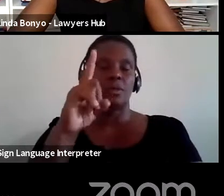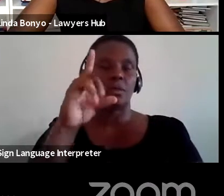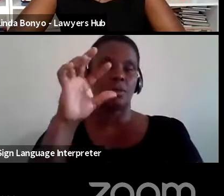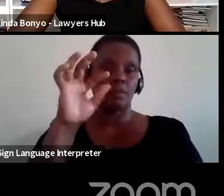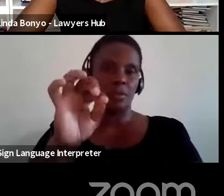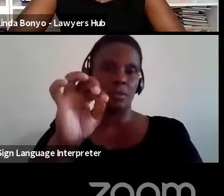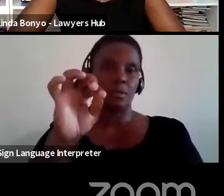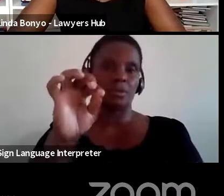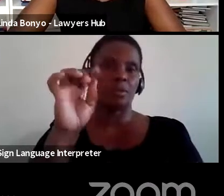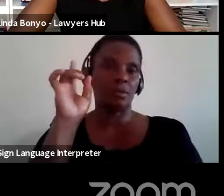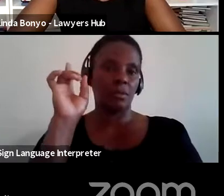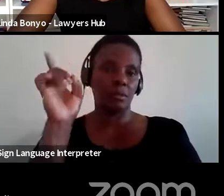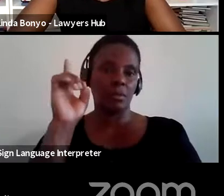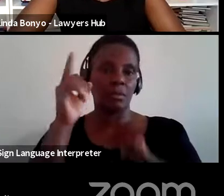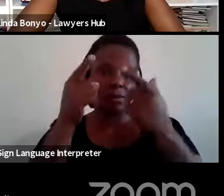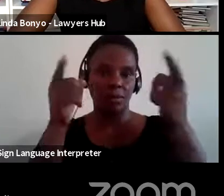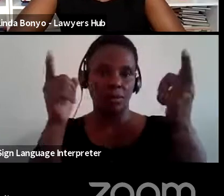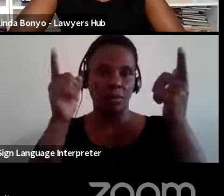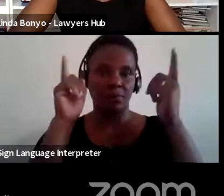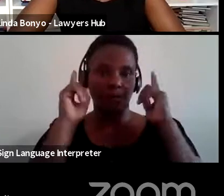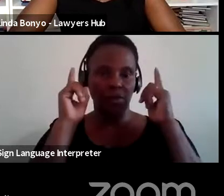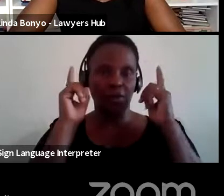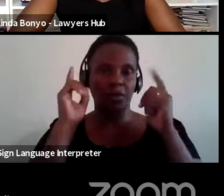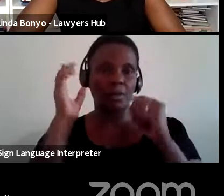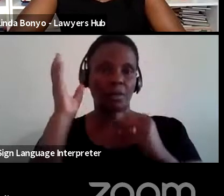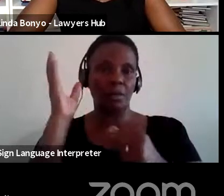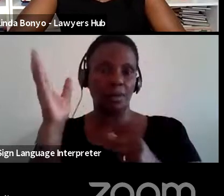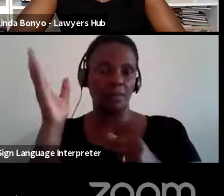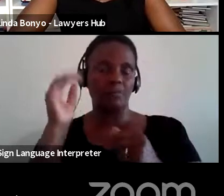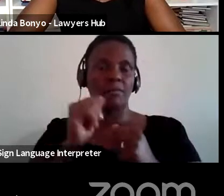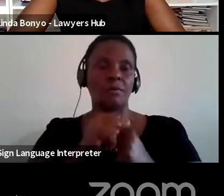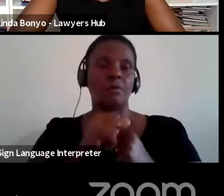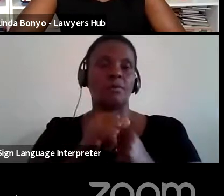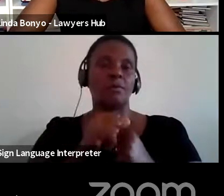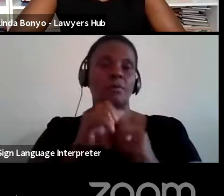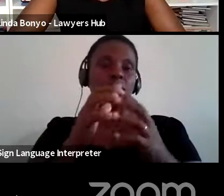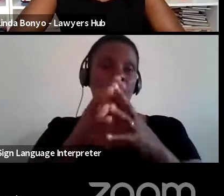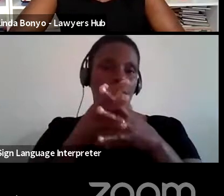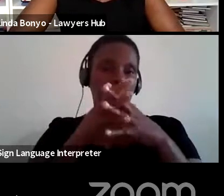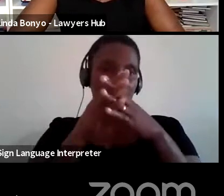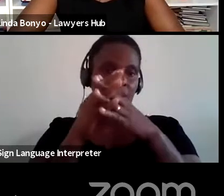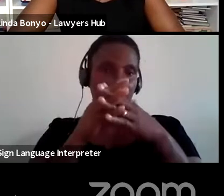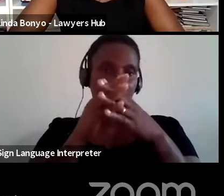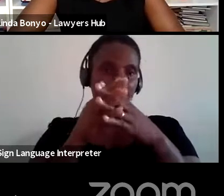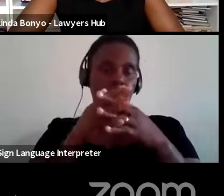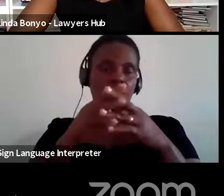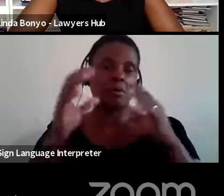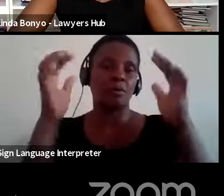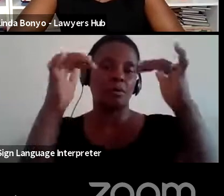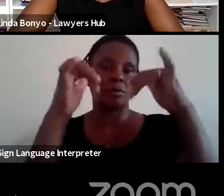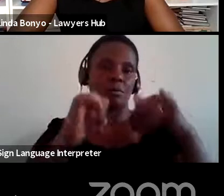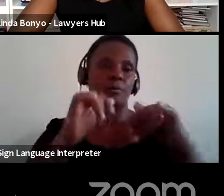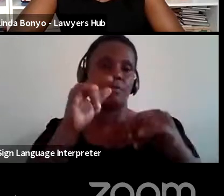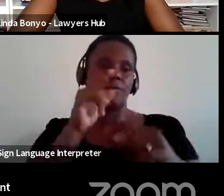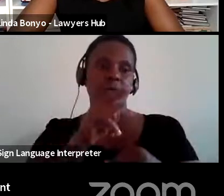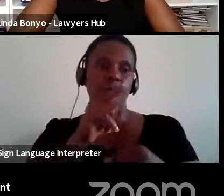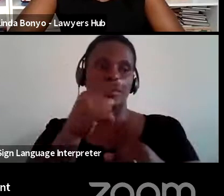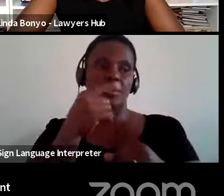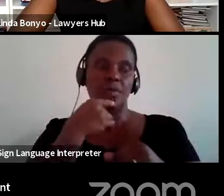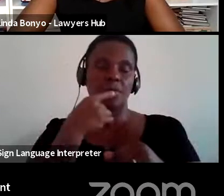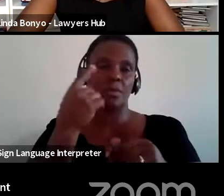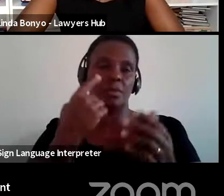School out here in California. The conference was called Content Moderation at Scale. It was the first in a series